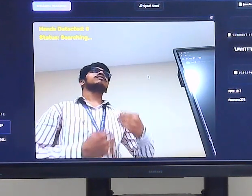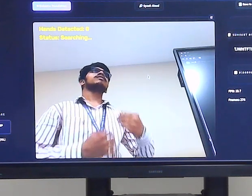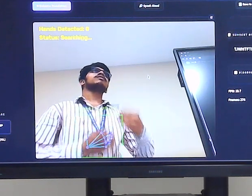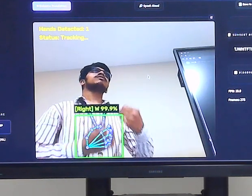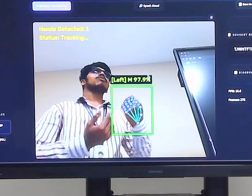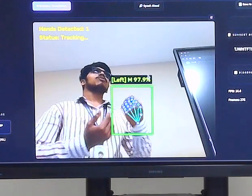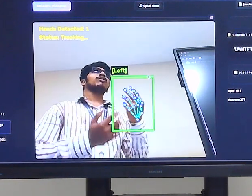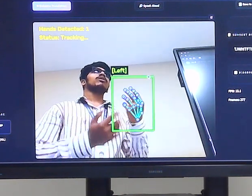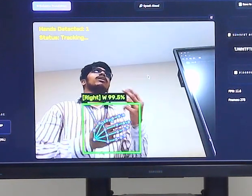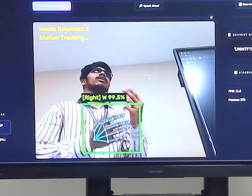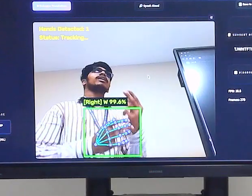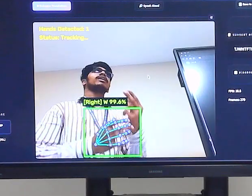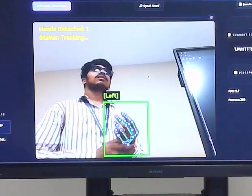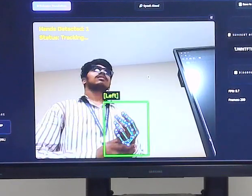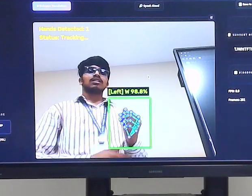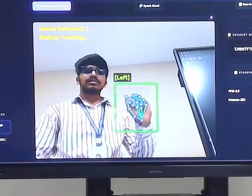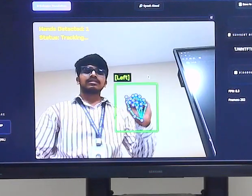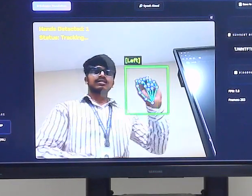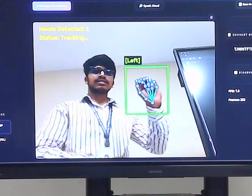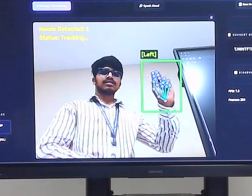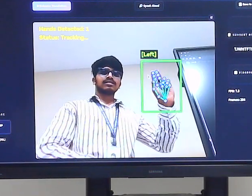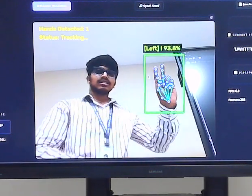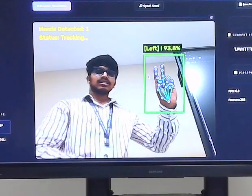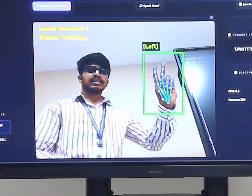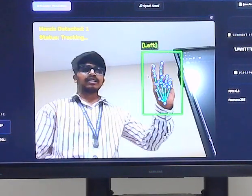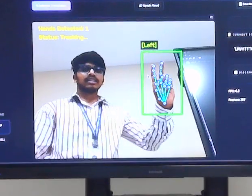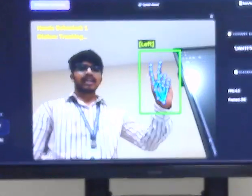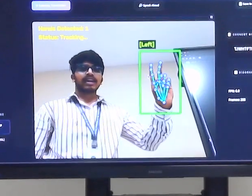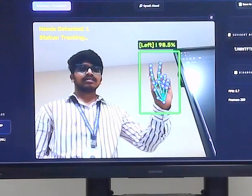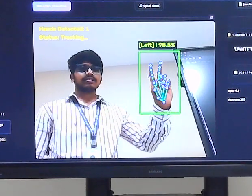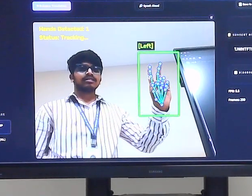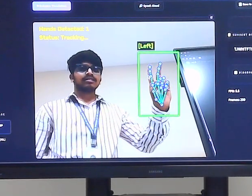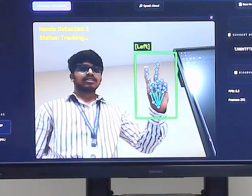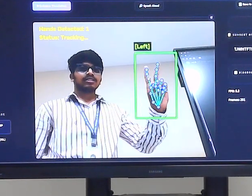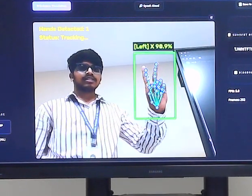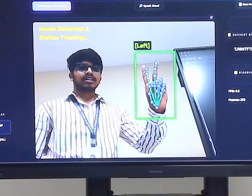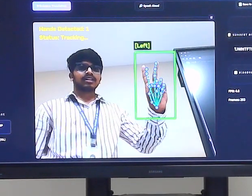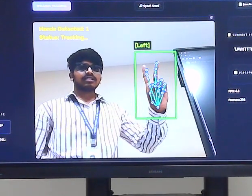hand. Just think this is it detecting the hand. You can check it.